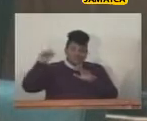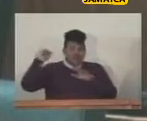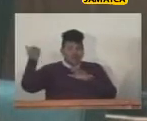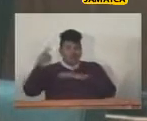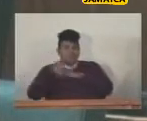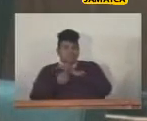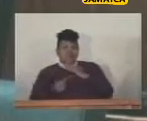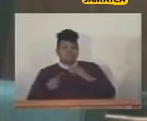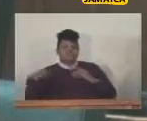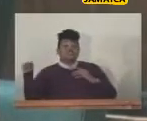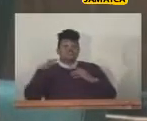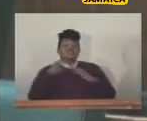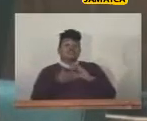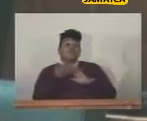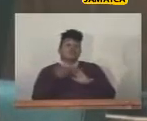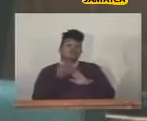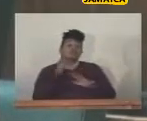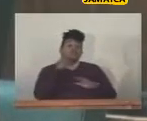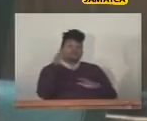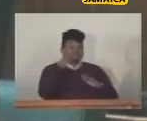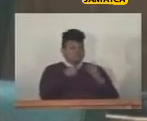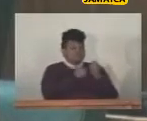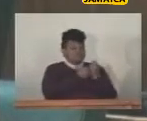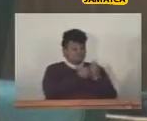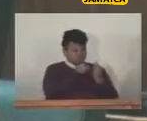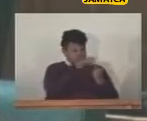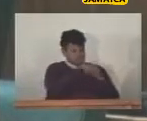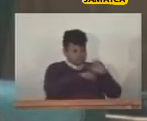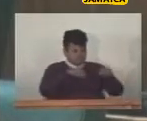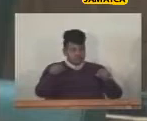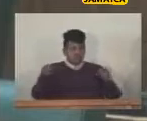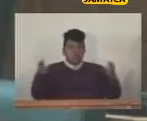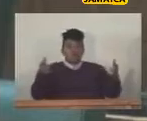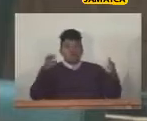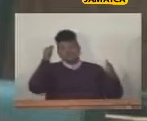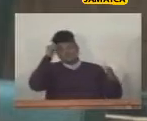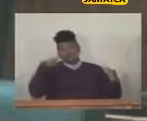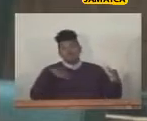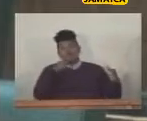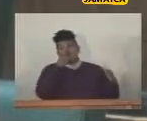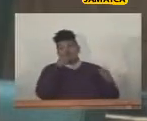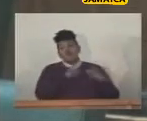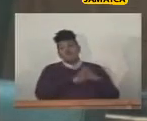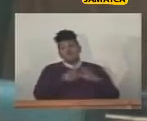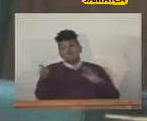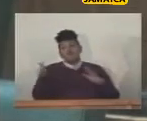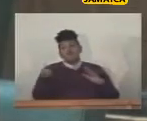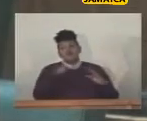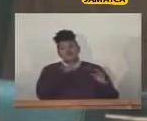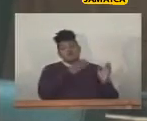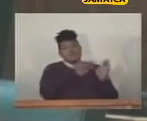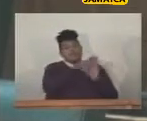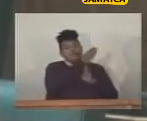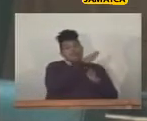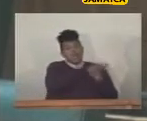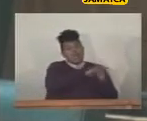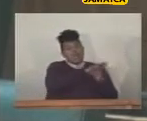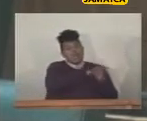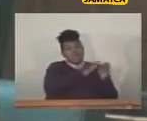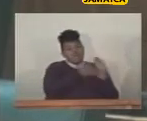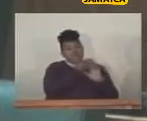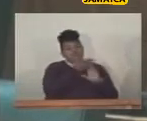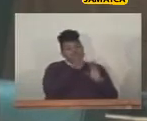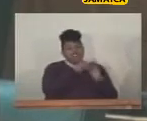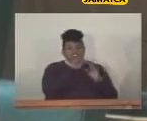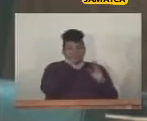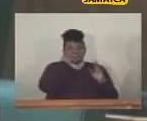at apprehending wanted men who may have eluded the main area of operation in St.